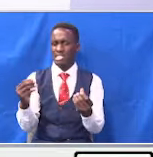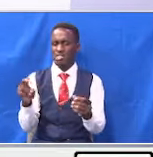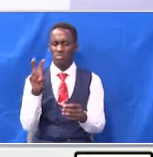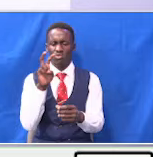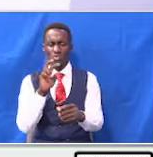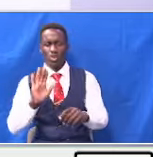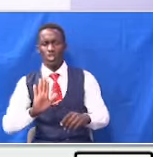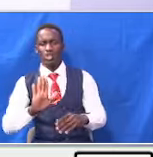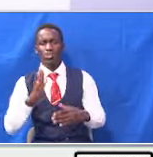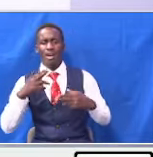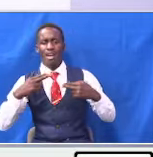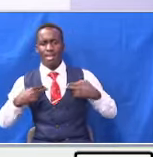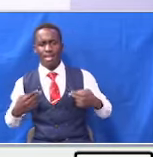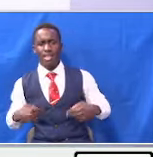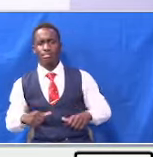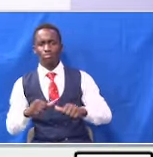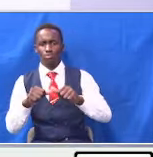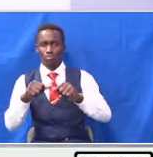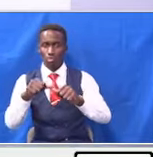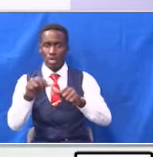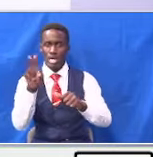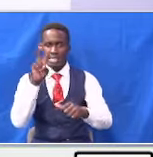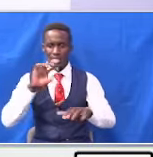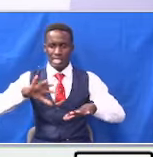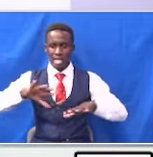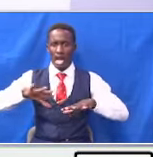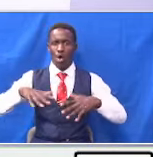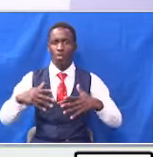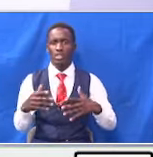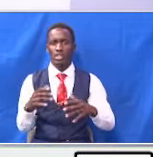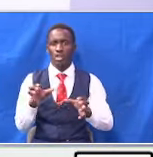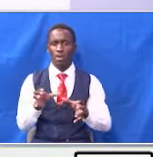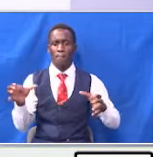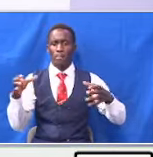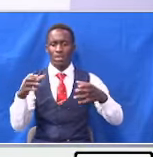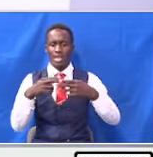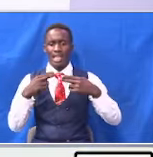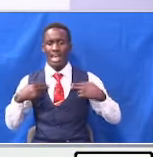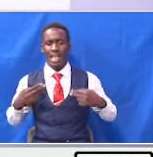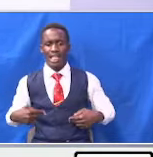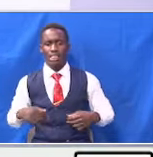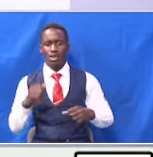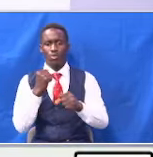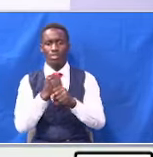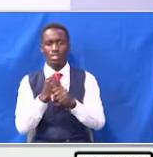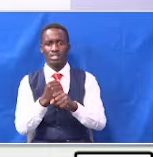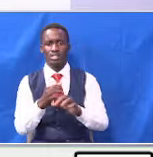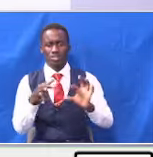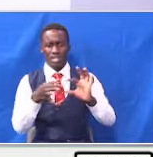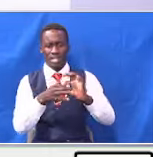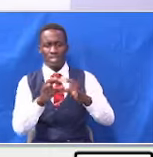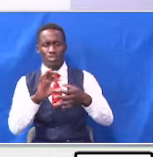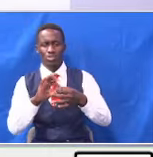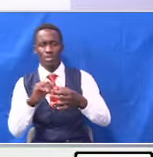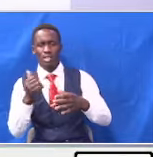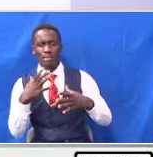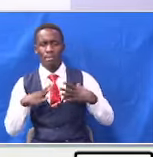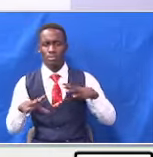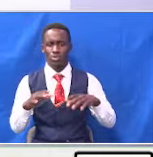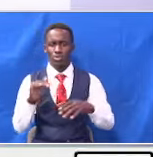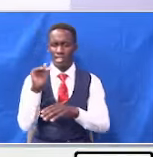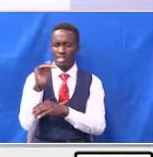on your mobile phone. We make it easier for the community health worker to link up to another level in the health system to get an answer to, why do